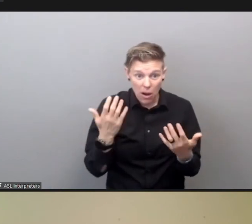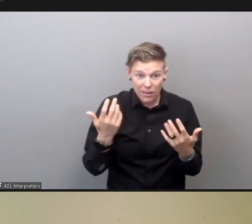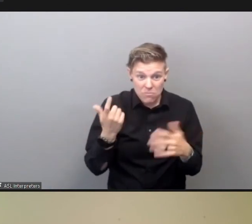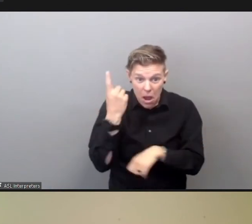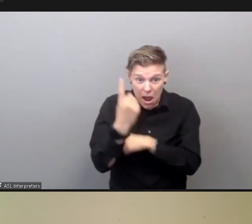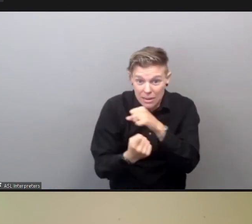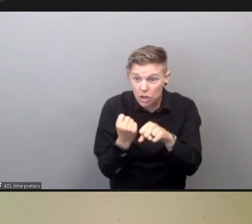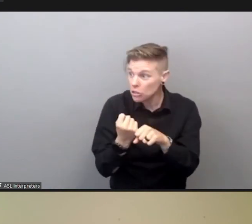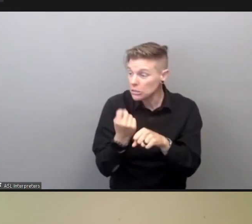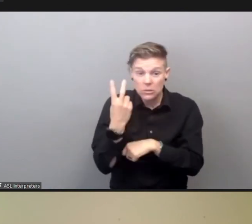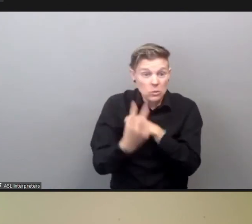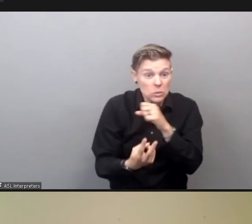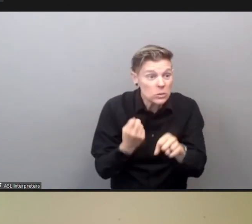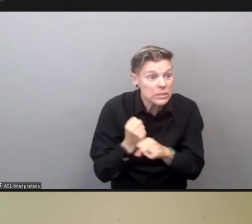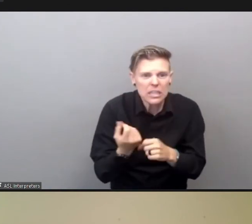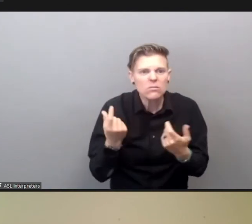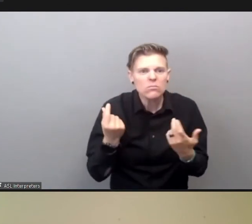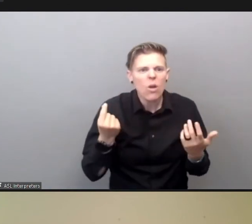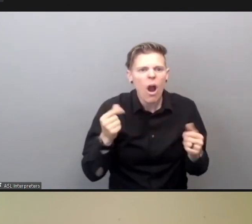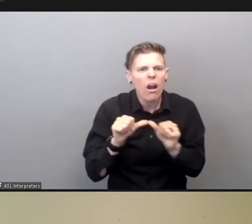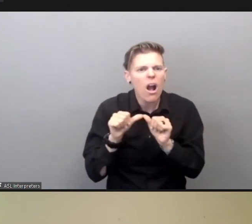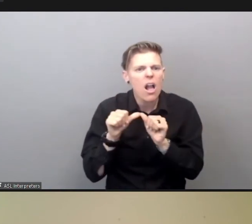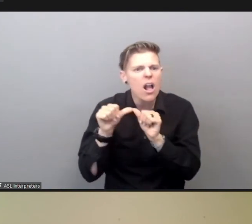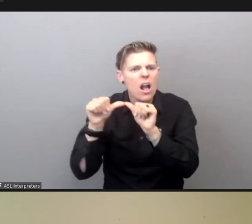if that is so, sir, I'd like to hear from